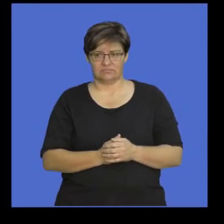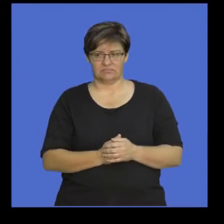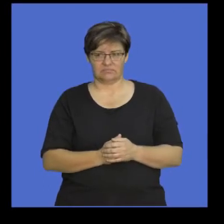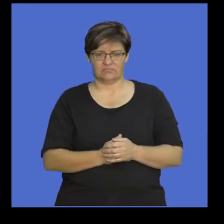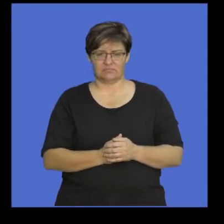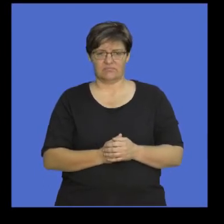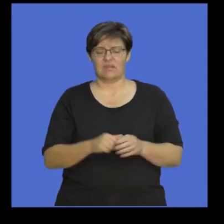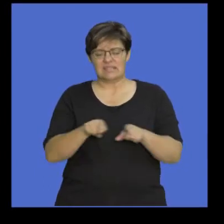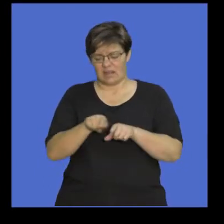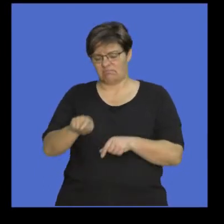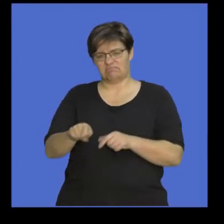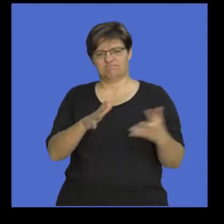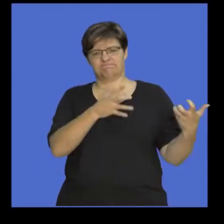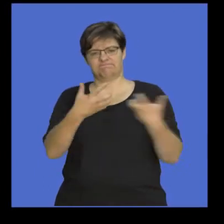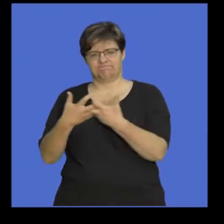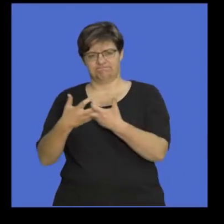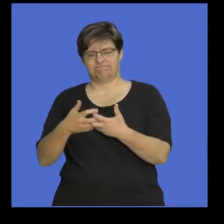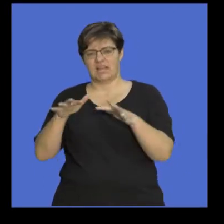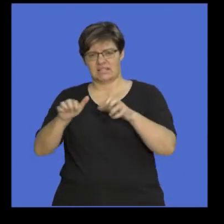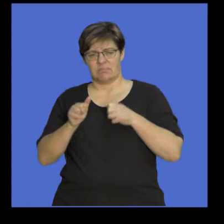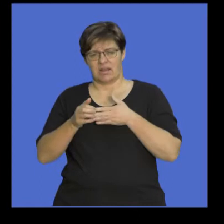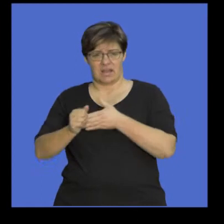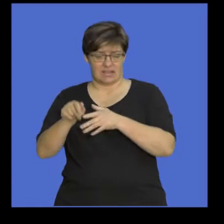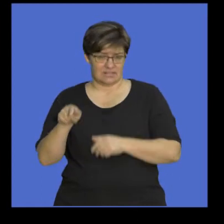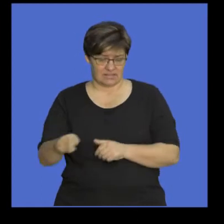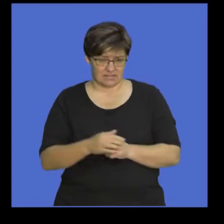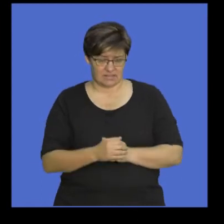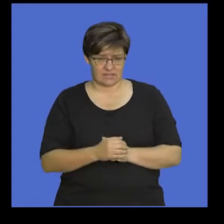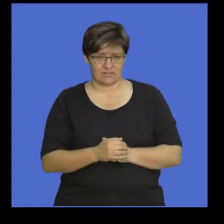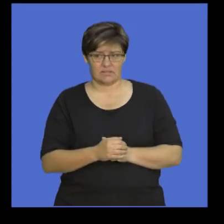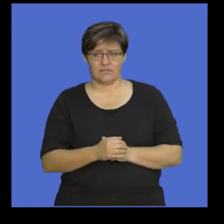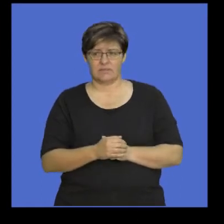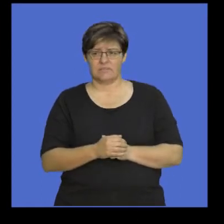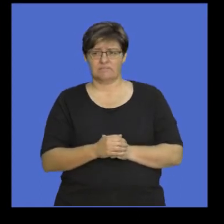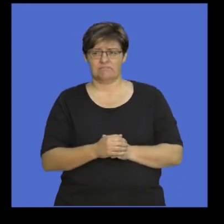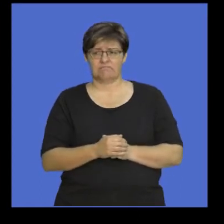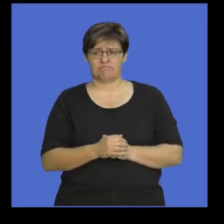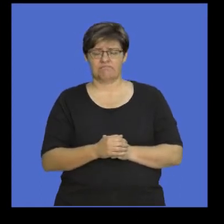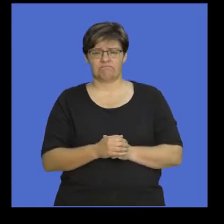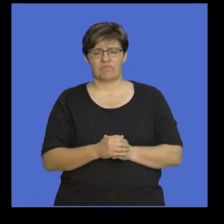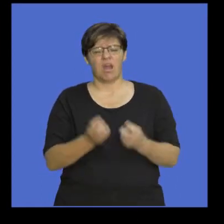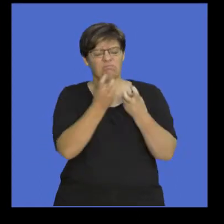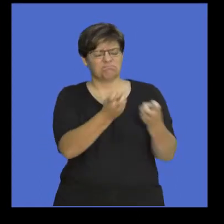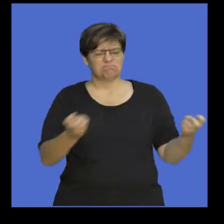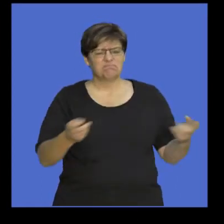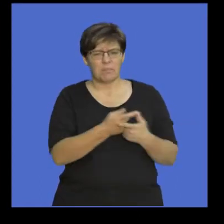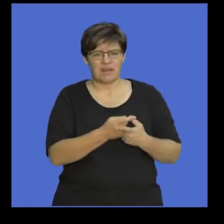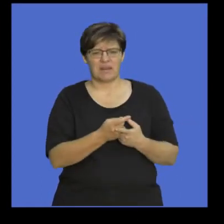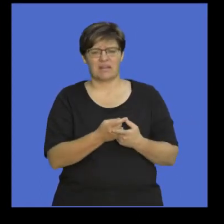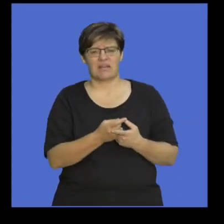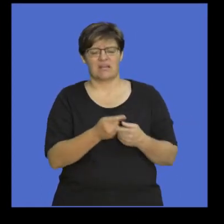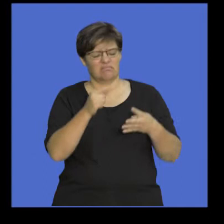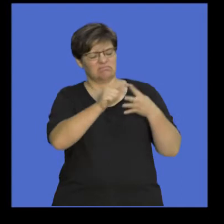the examination guidelines, right? So different components we're talking about, you know, electrical devices,